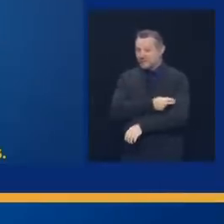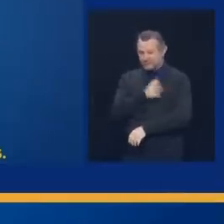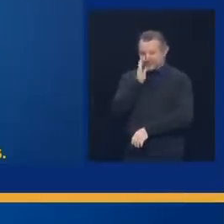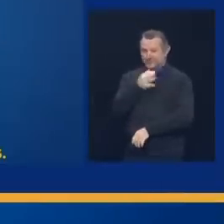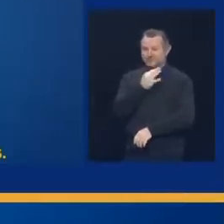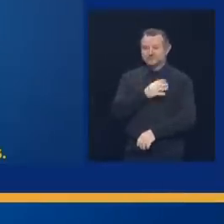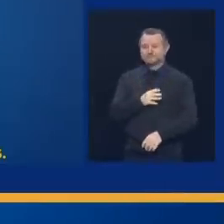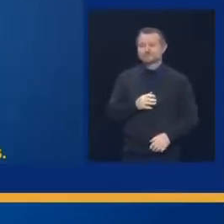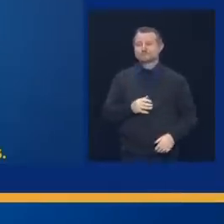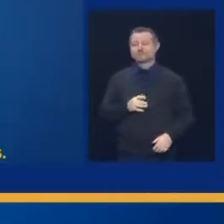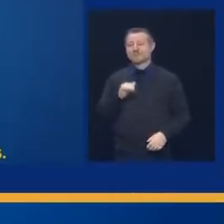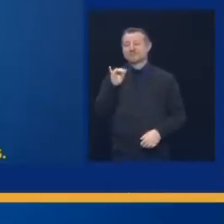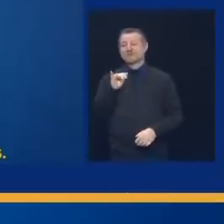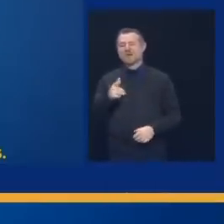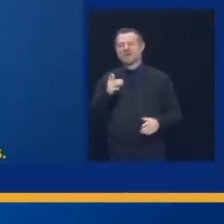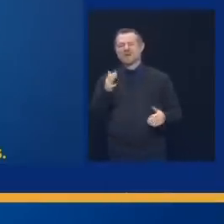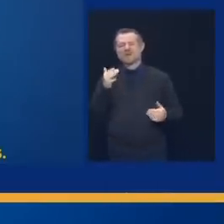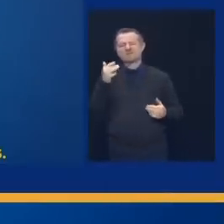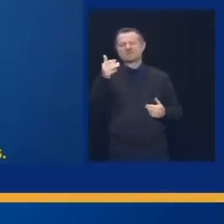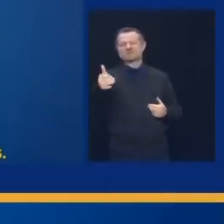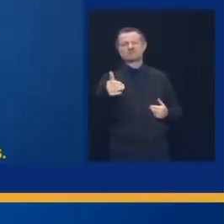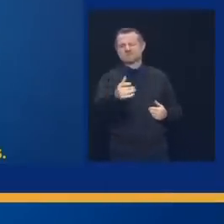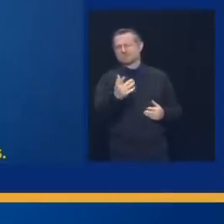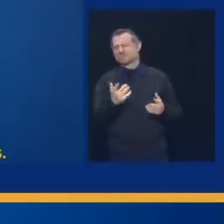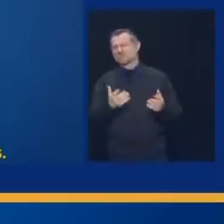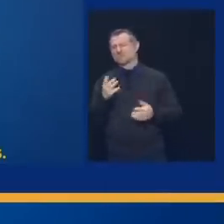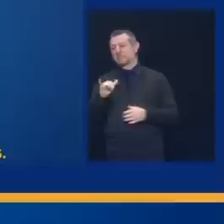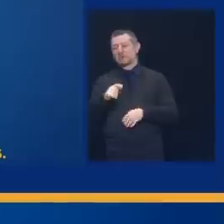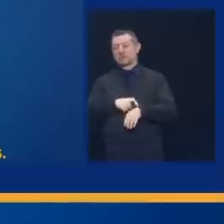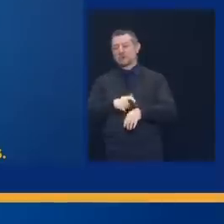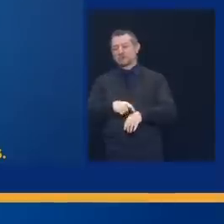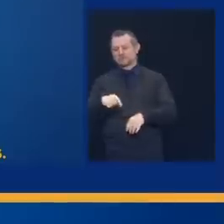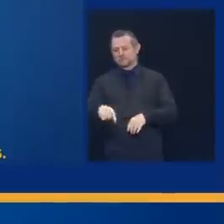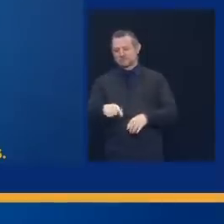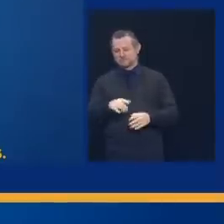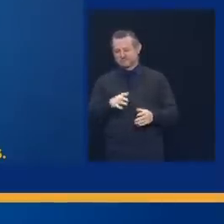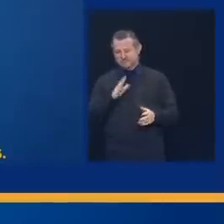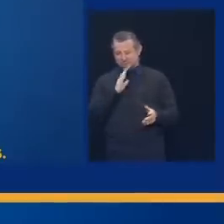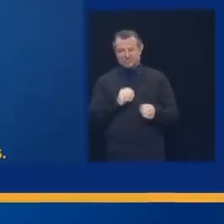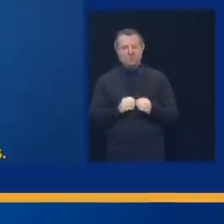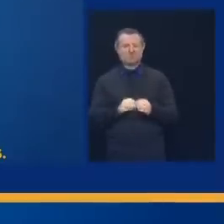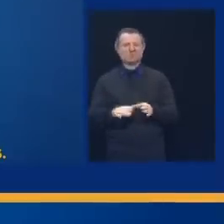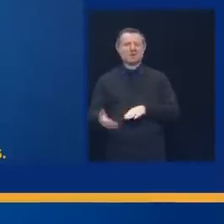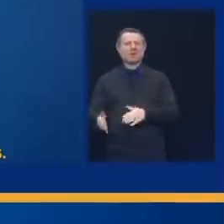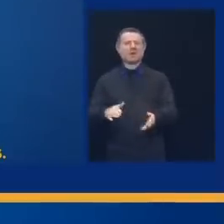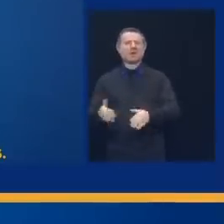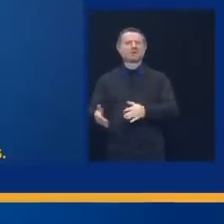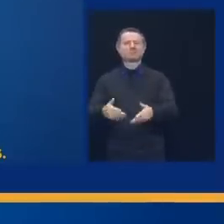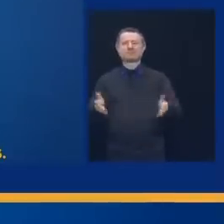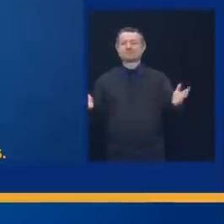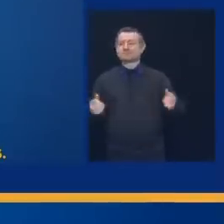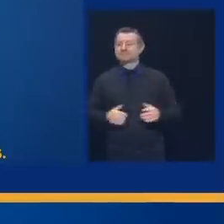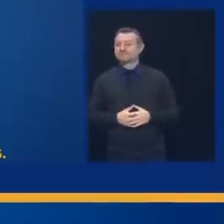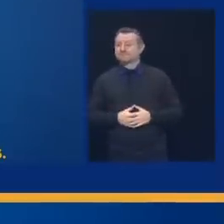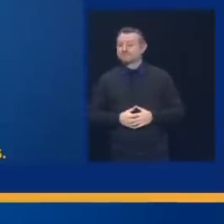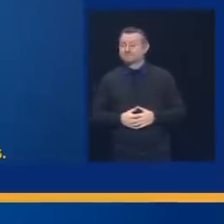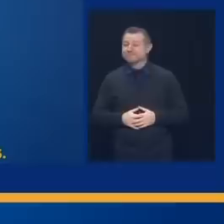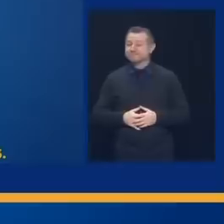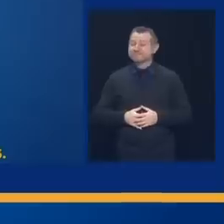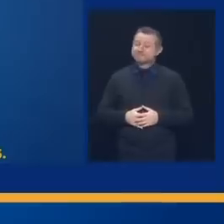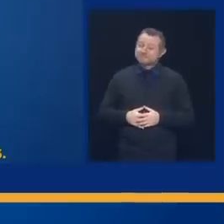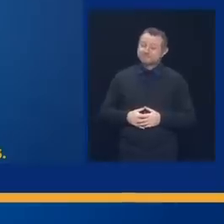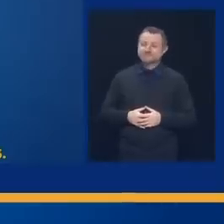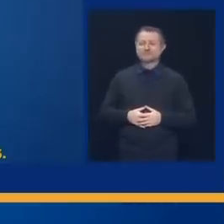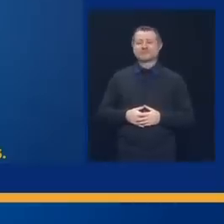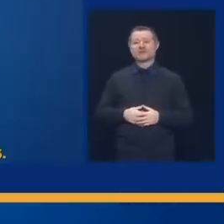people are going to die by the time you operationalize the vaccine.